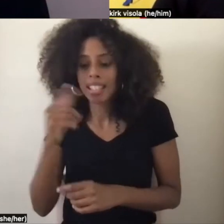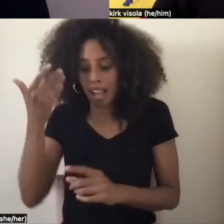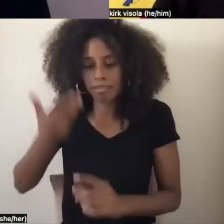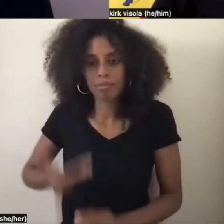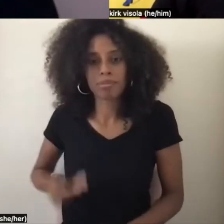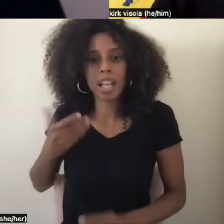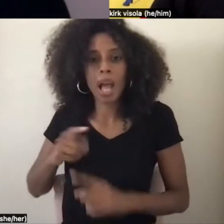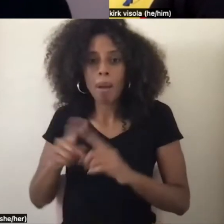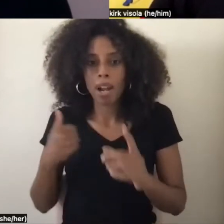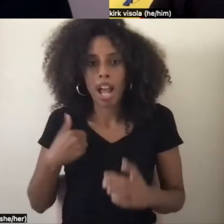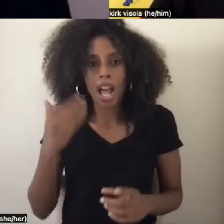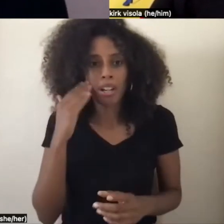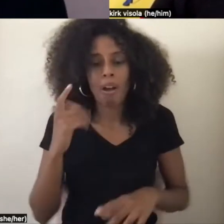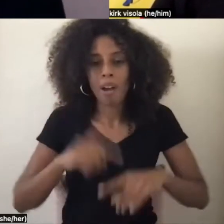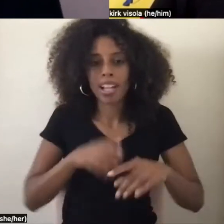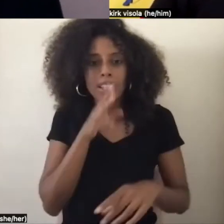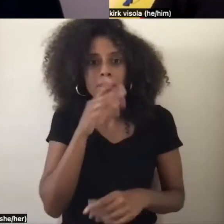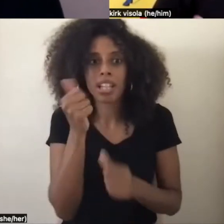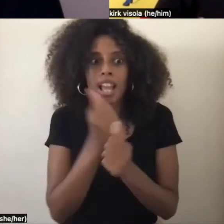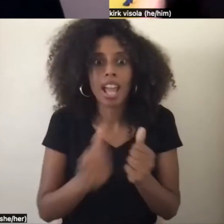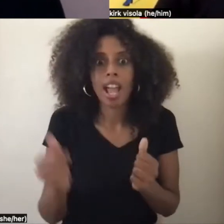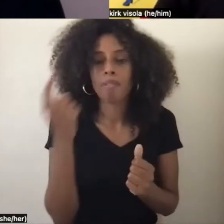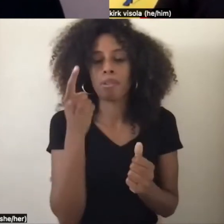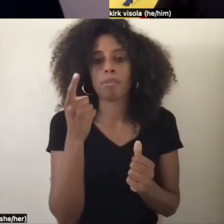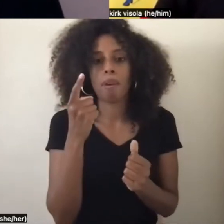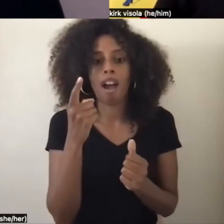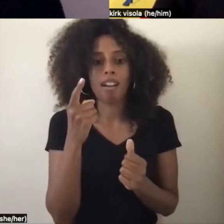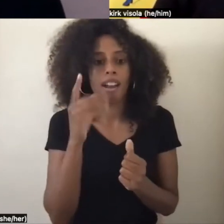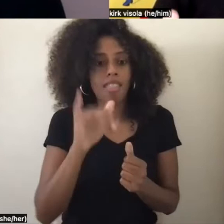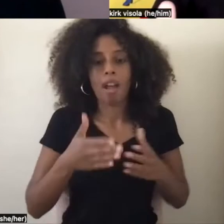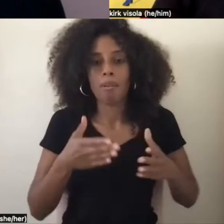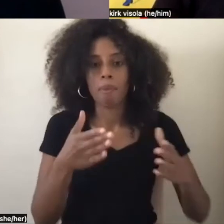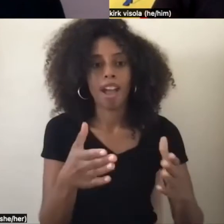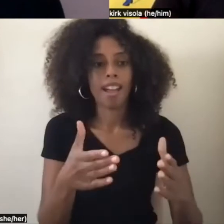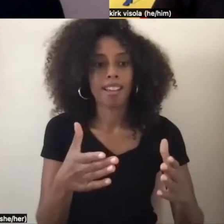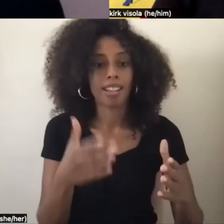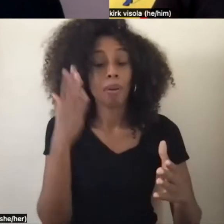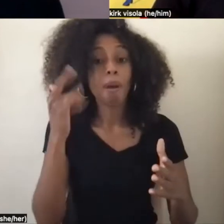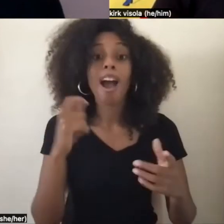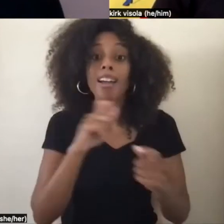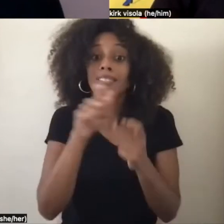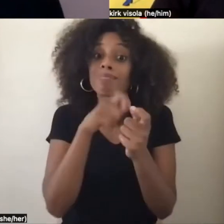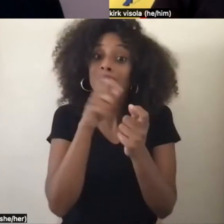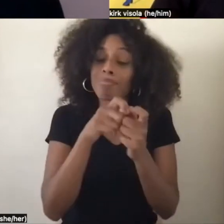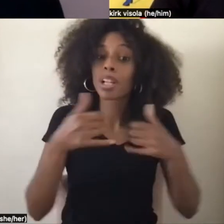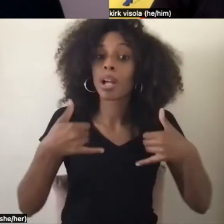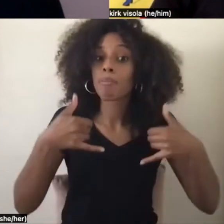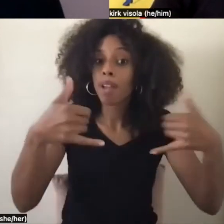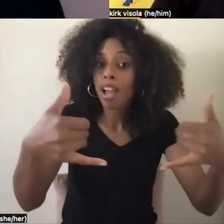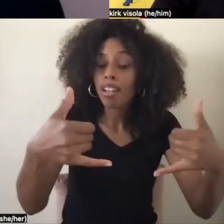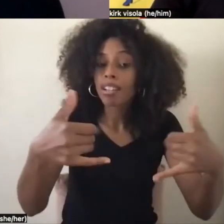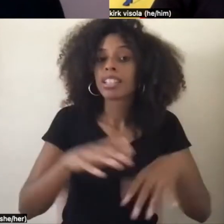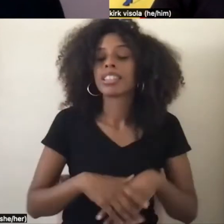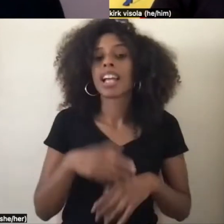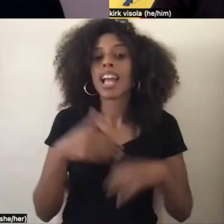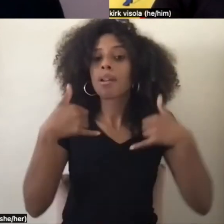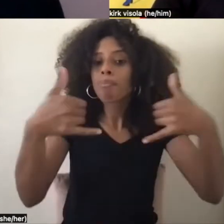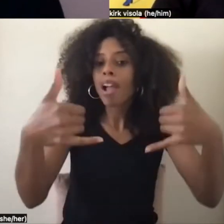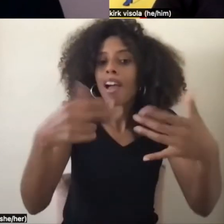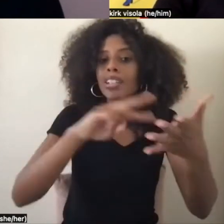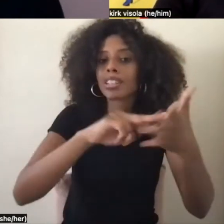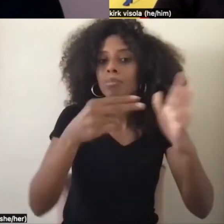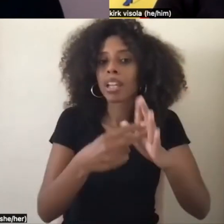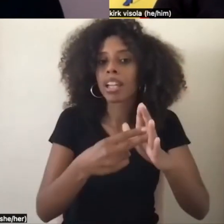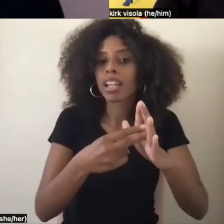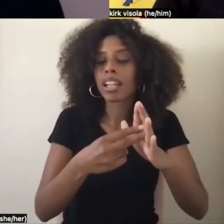can't talk to everybody that way because there's certain boundaries. And boundaries mean how far you go before